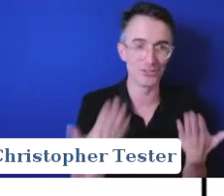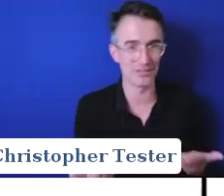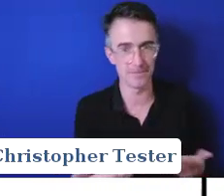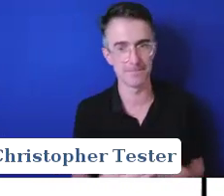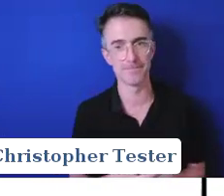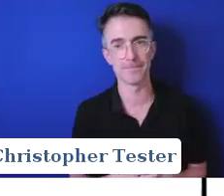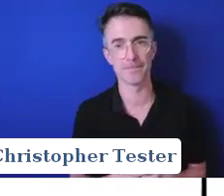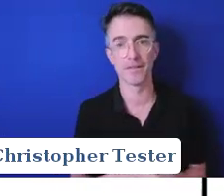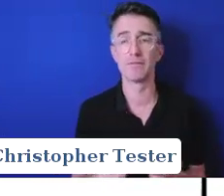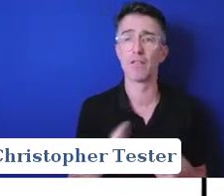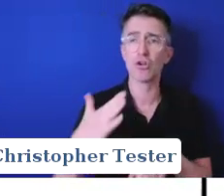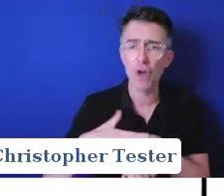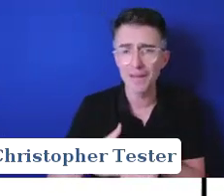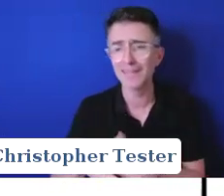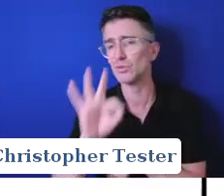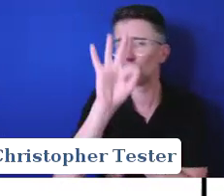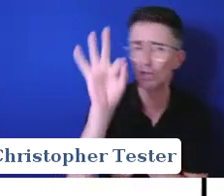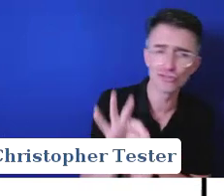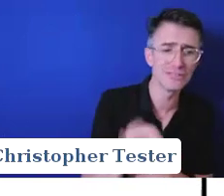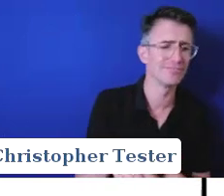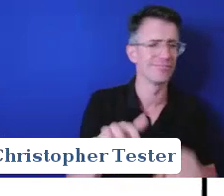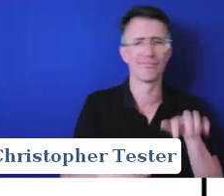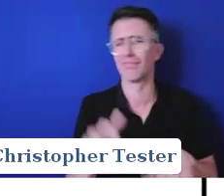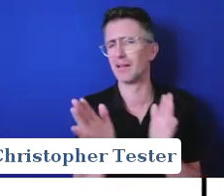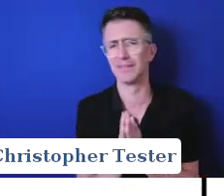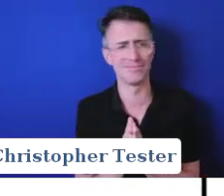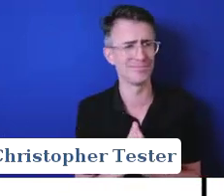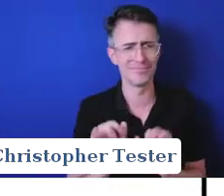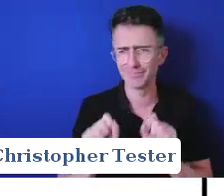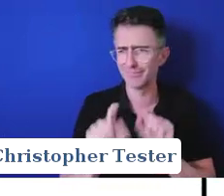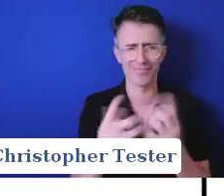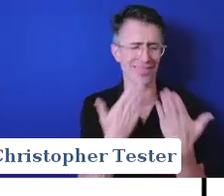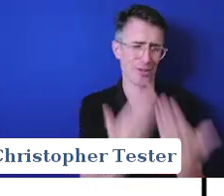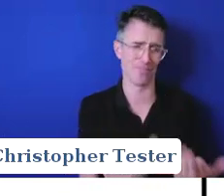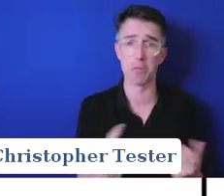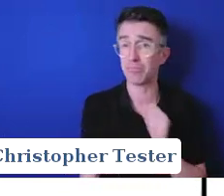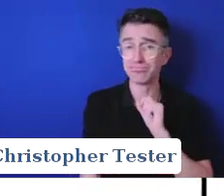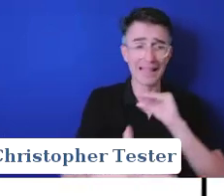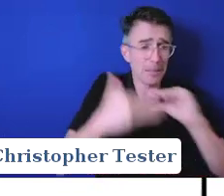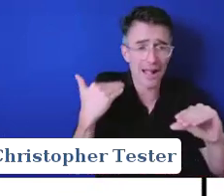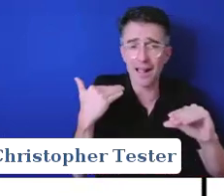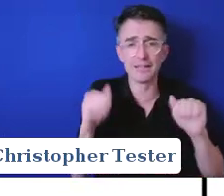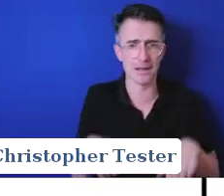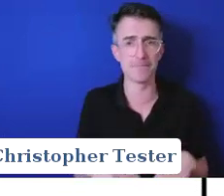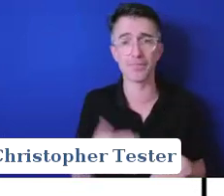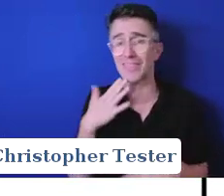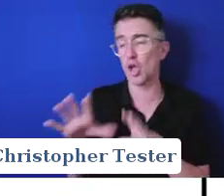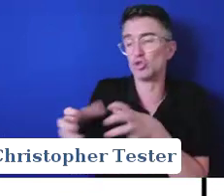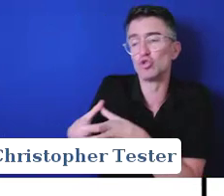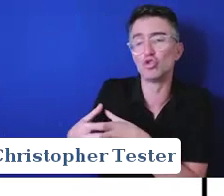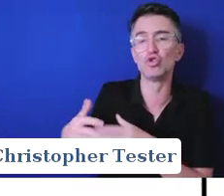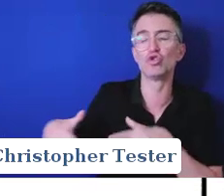discussion through the chat box and Q&A. And thank you for socialprotection.org for organizing this, and for all